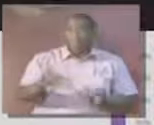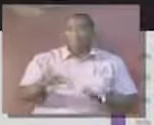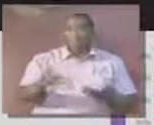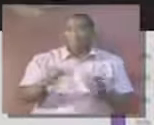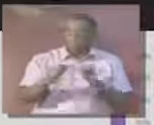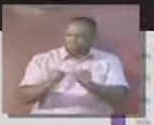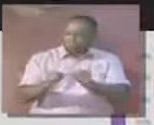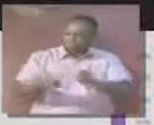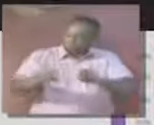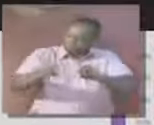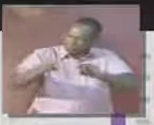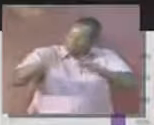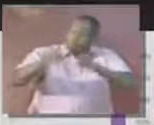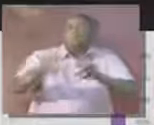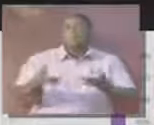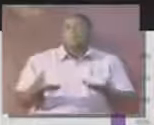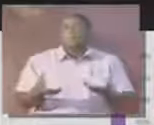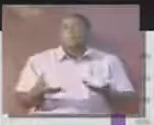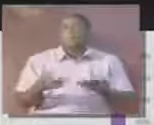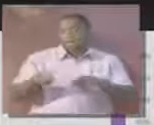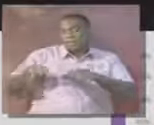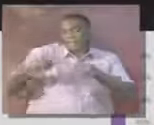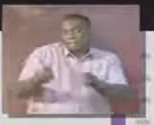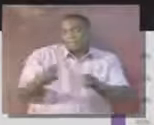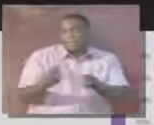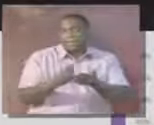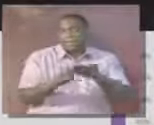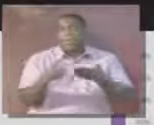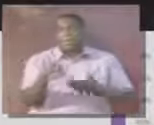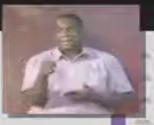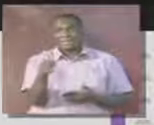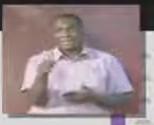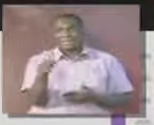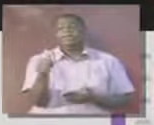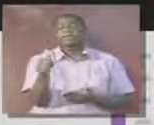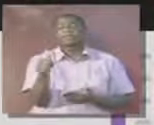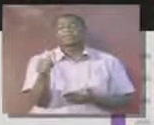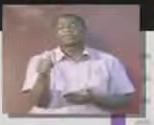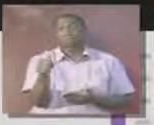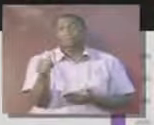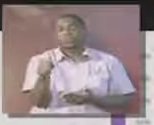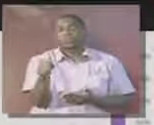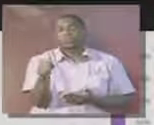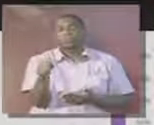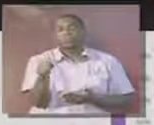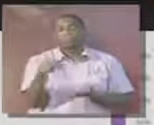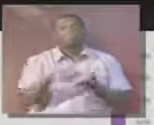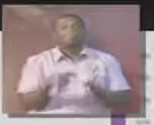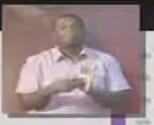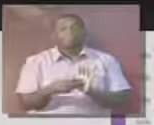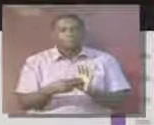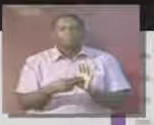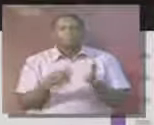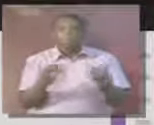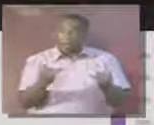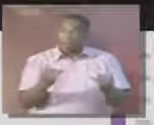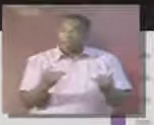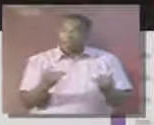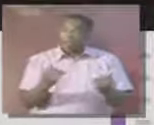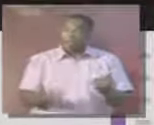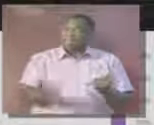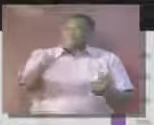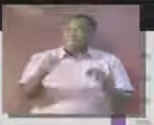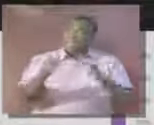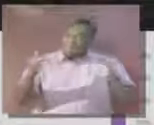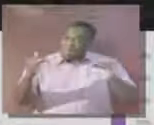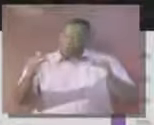increasing since week 10, and this indicates that there are higher levels of viral prevalence